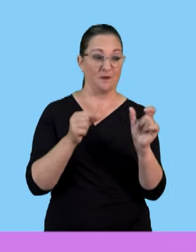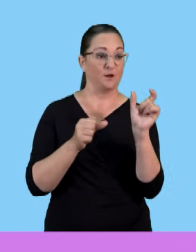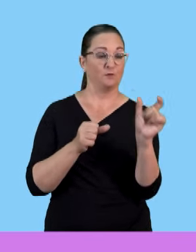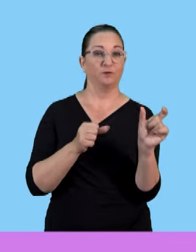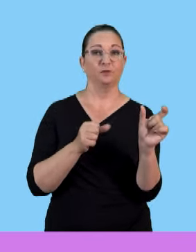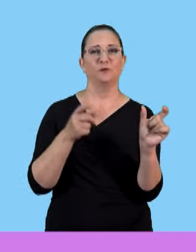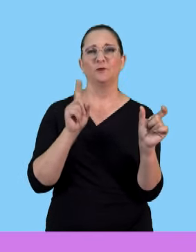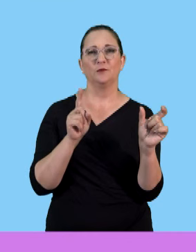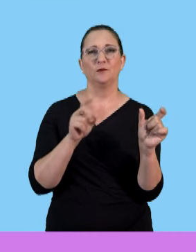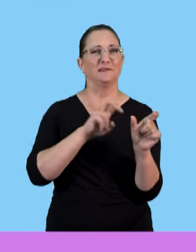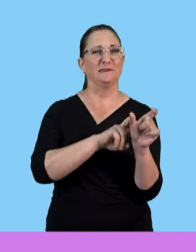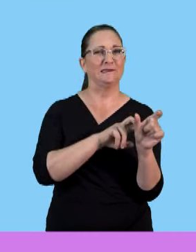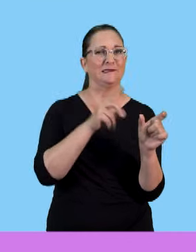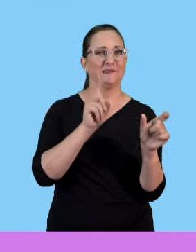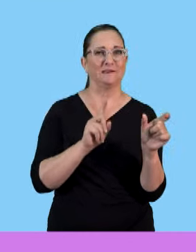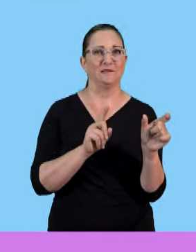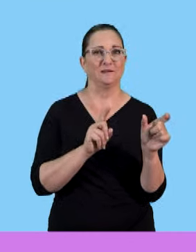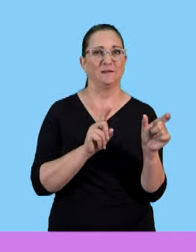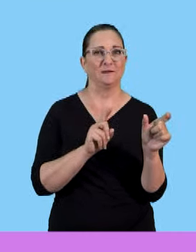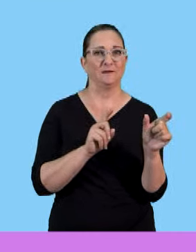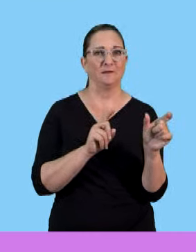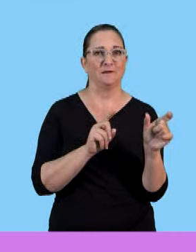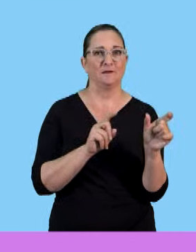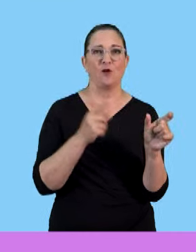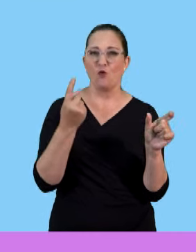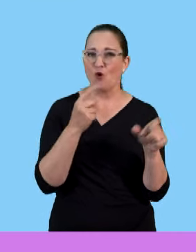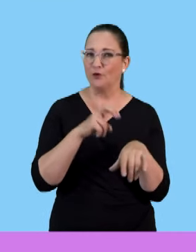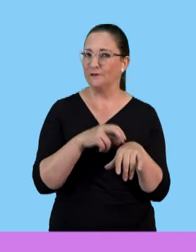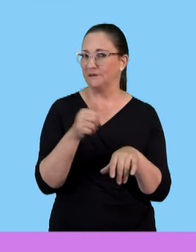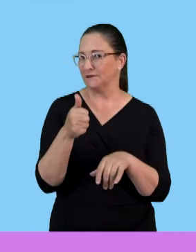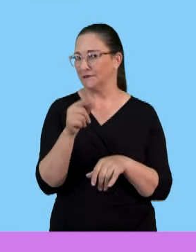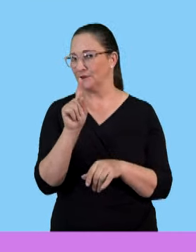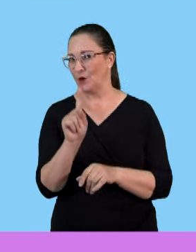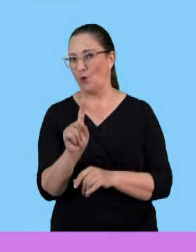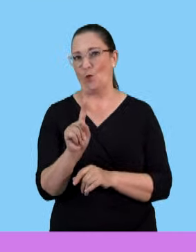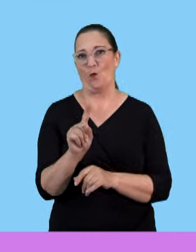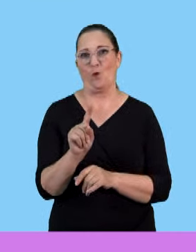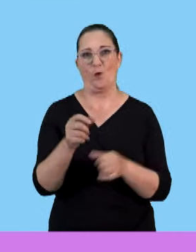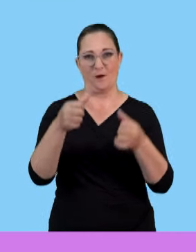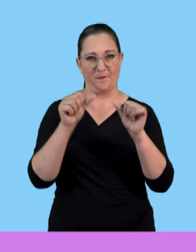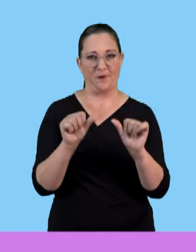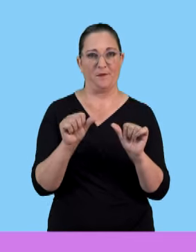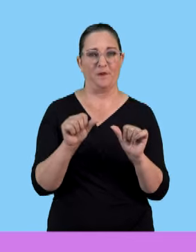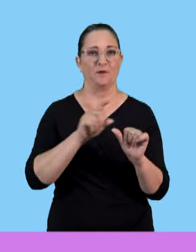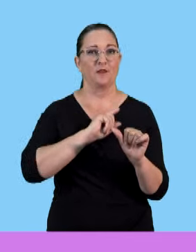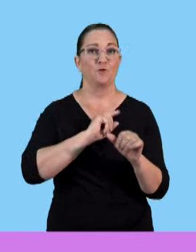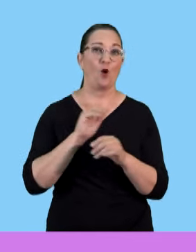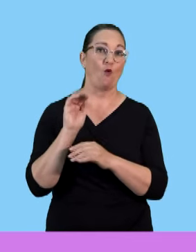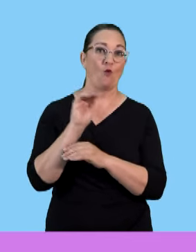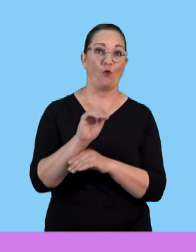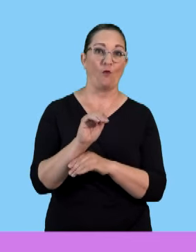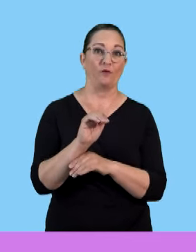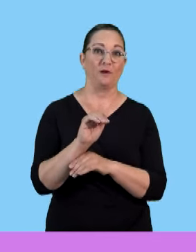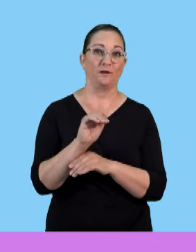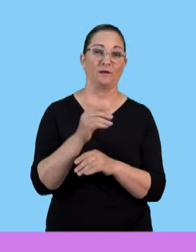next block. So you will need what on the next block? You will need only 61. So on the next block, because it gives